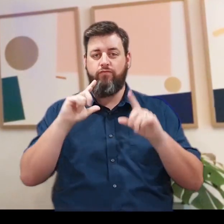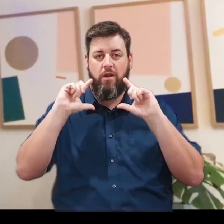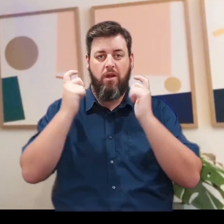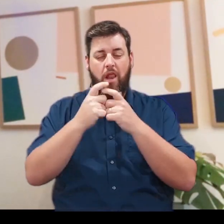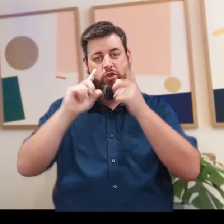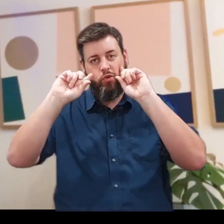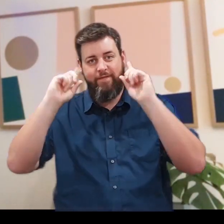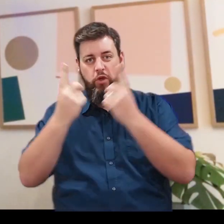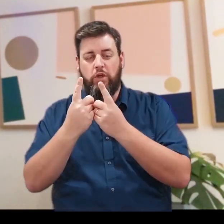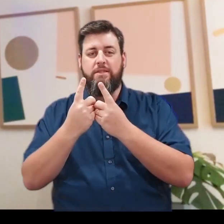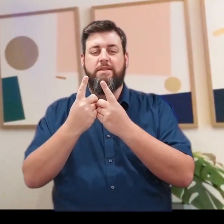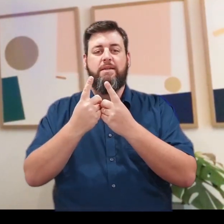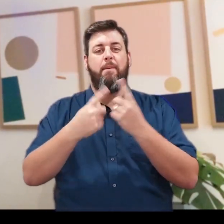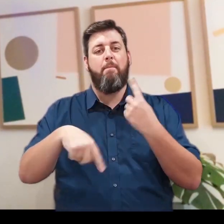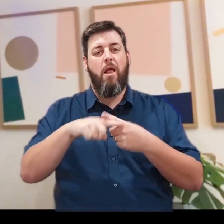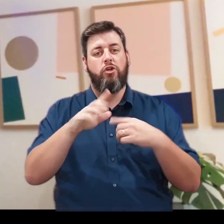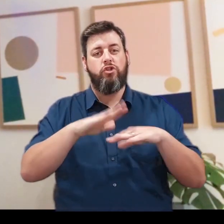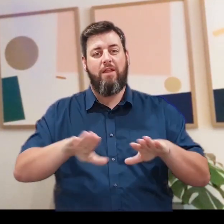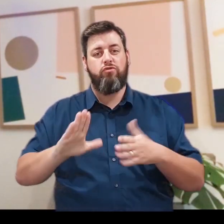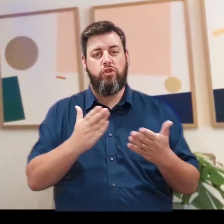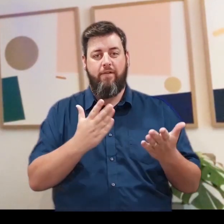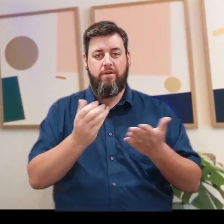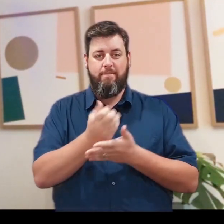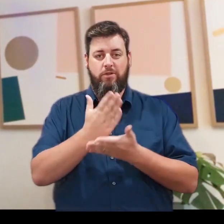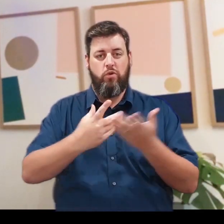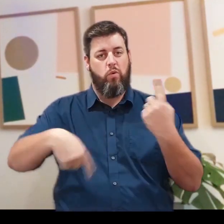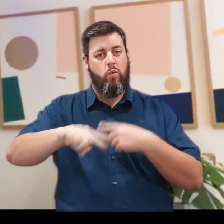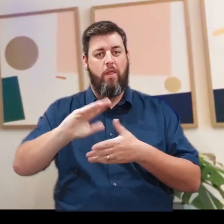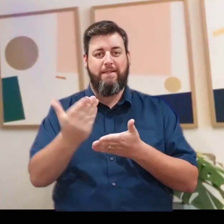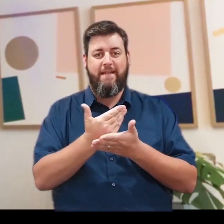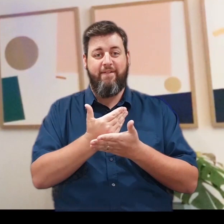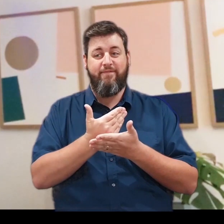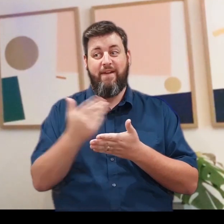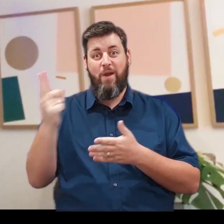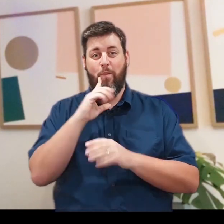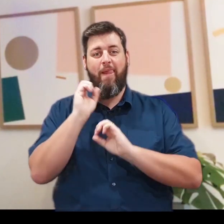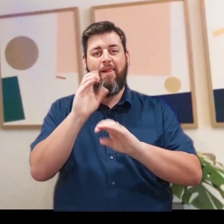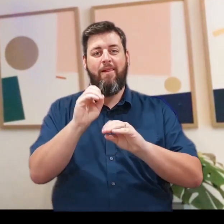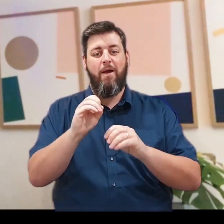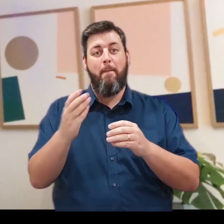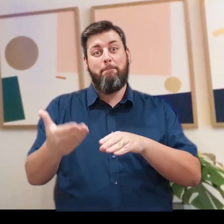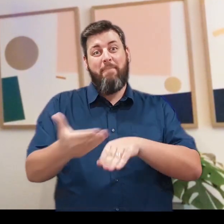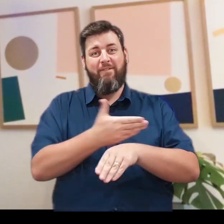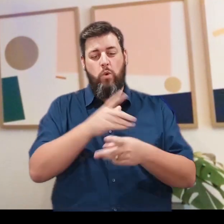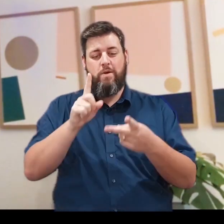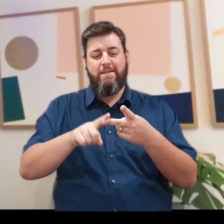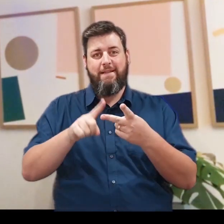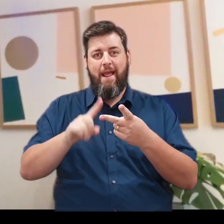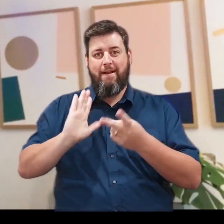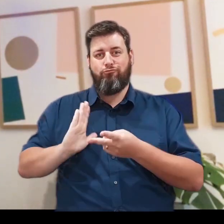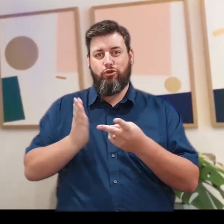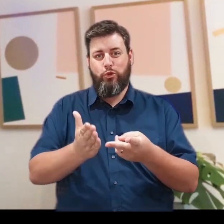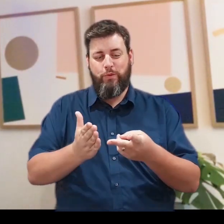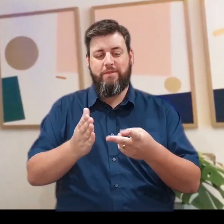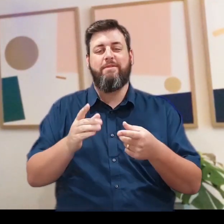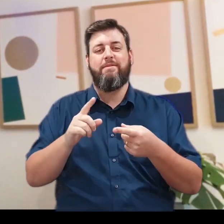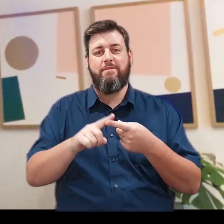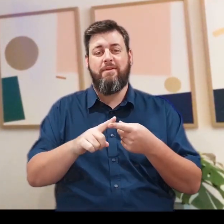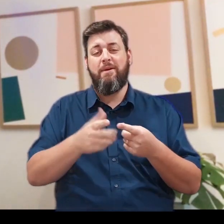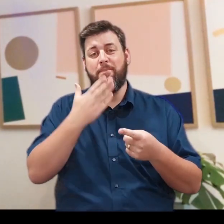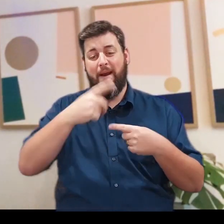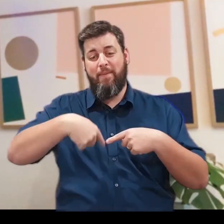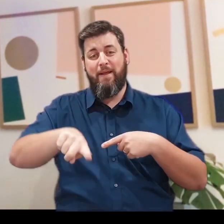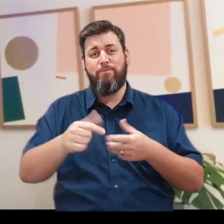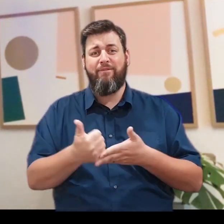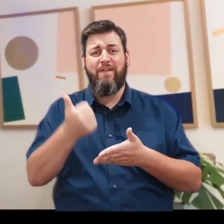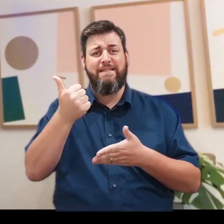children's services that keep us all safe. He's going to speak to us before we introduce our second speaker. Have a fantastic